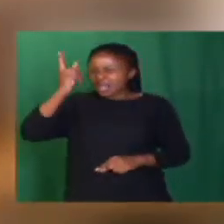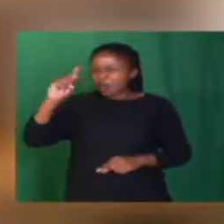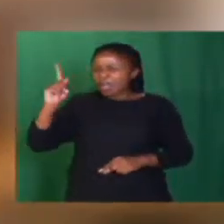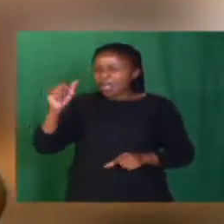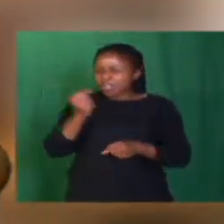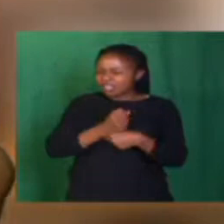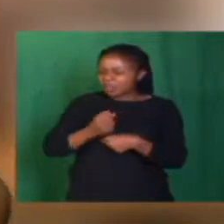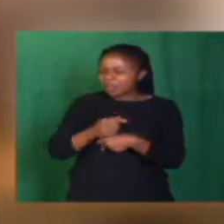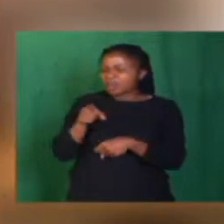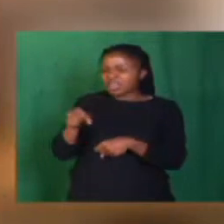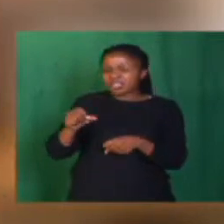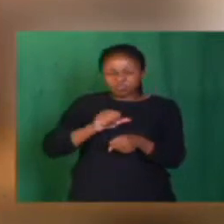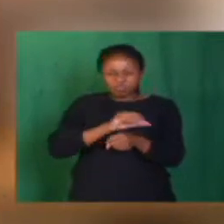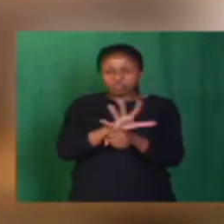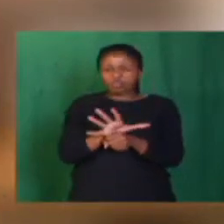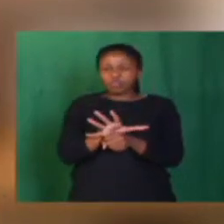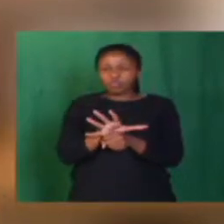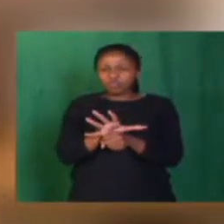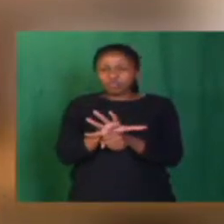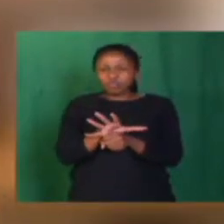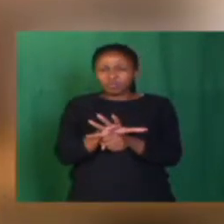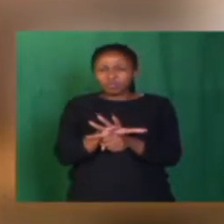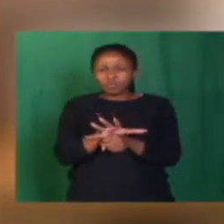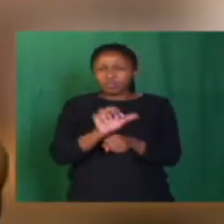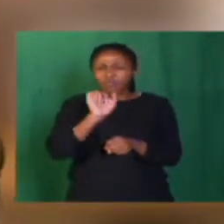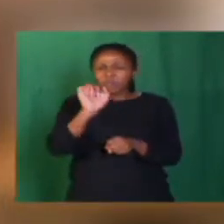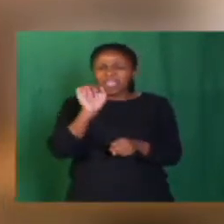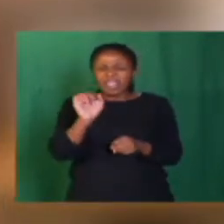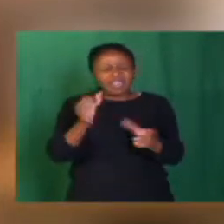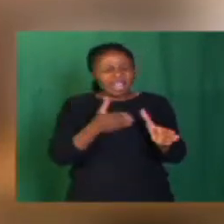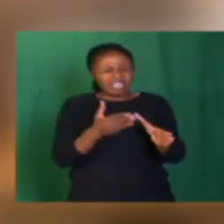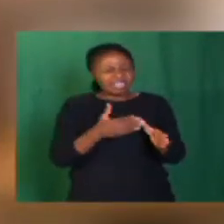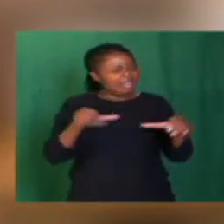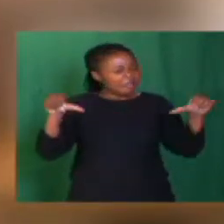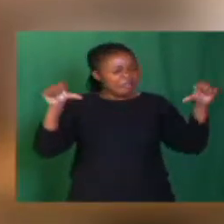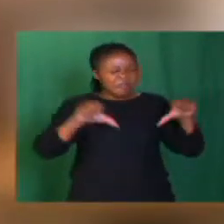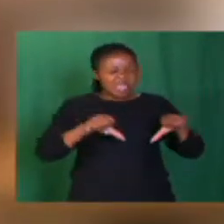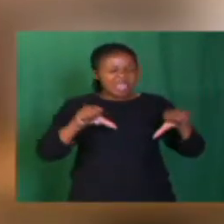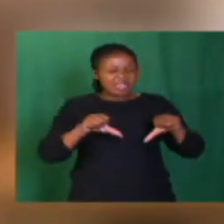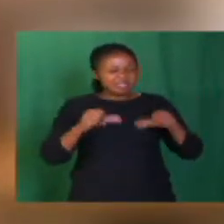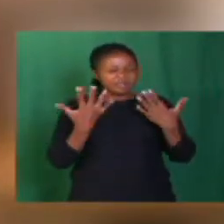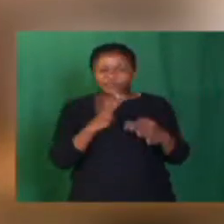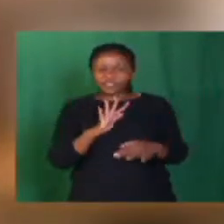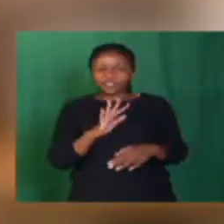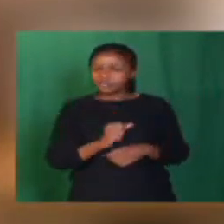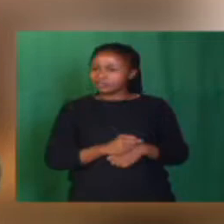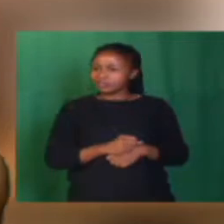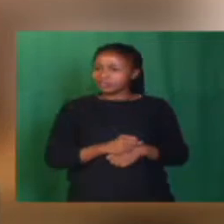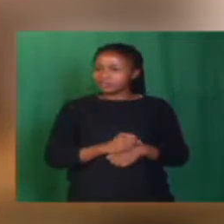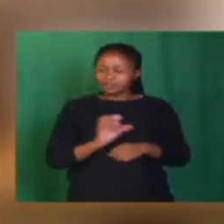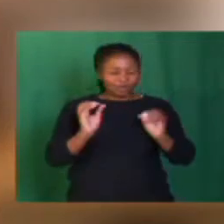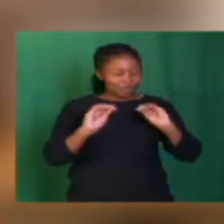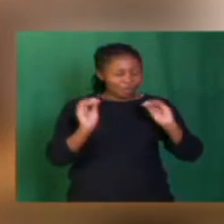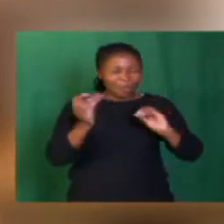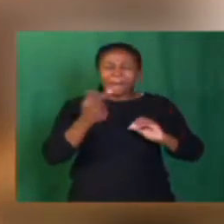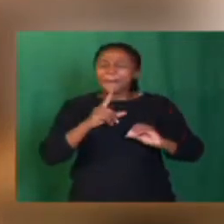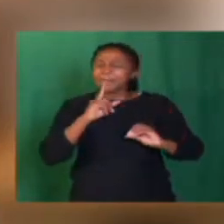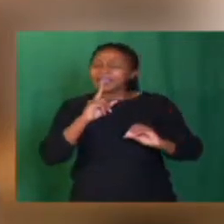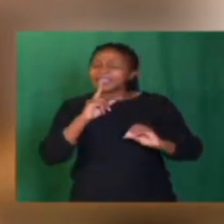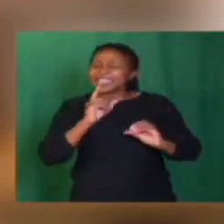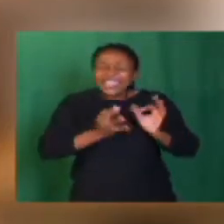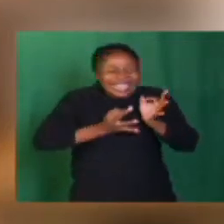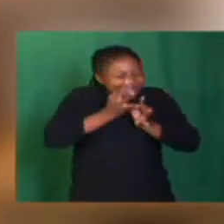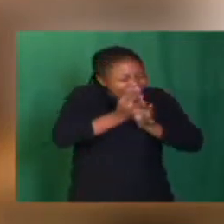keep quiet. Oh no, you can't do that. So what you need to do is that you now are going to be elaborate. Why do you think this is uncomfortable to